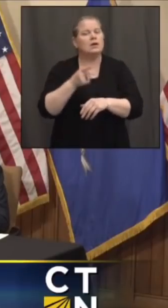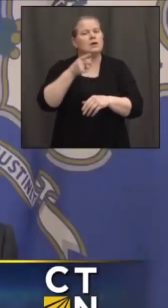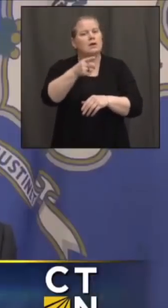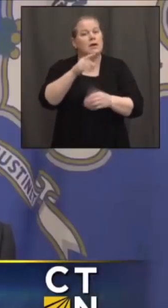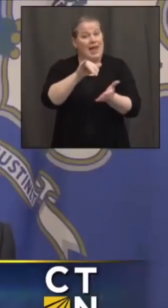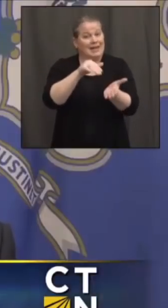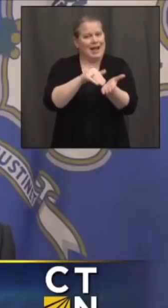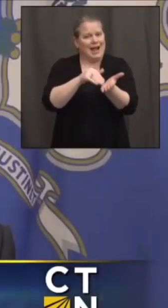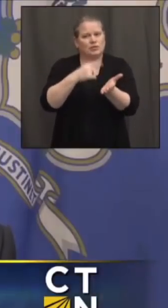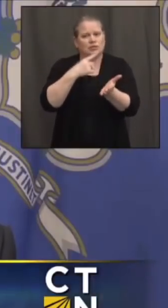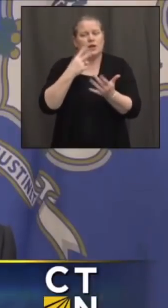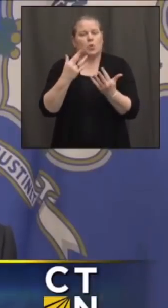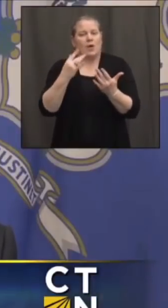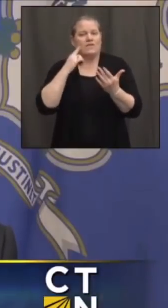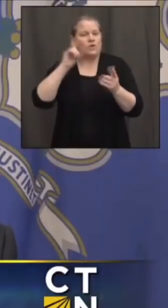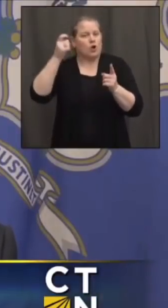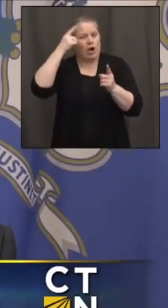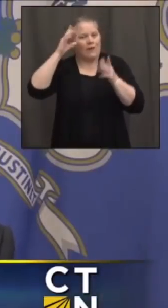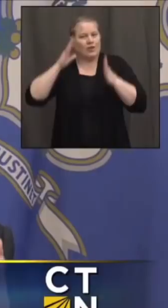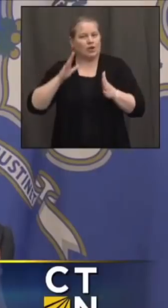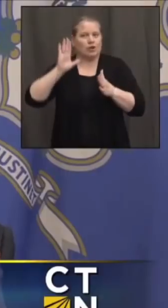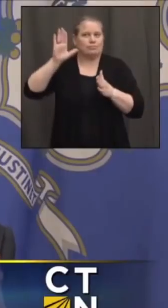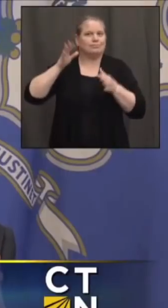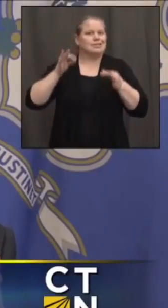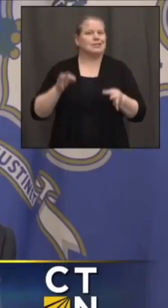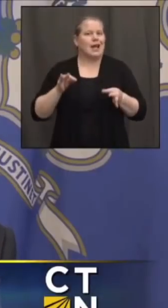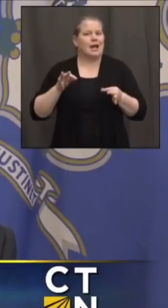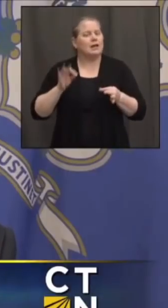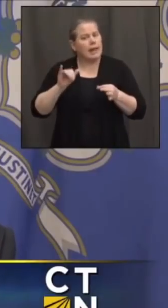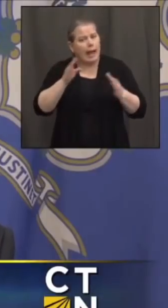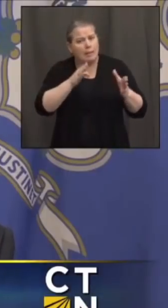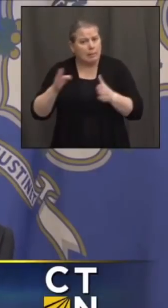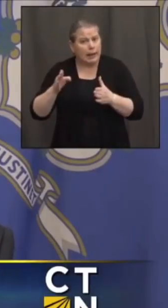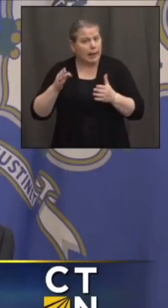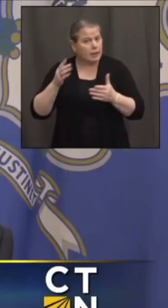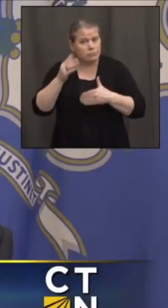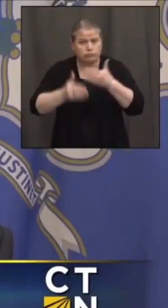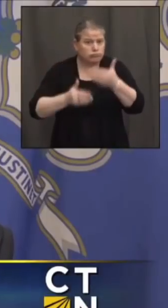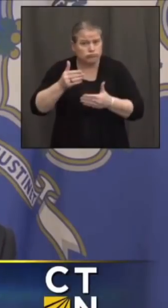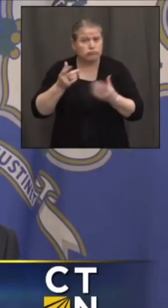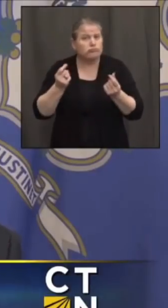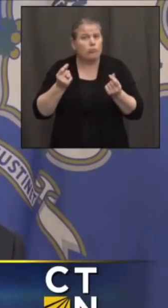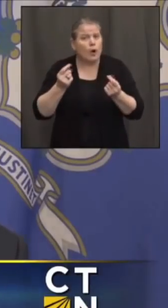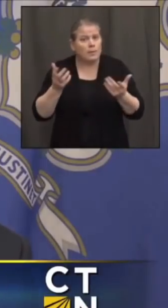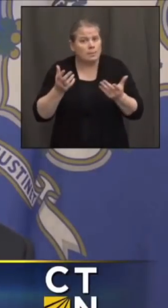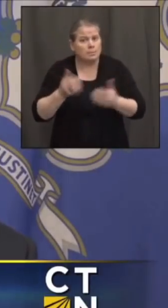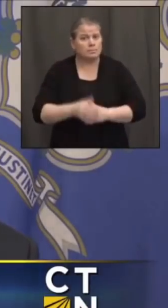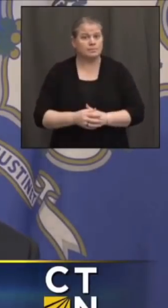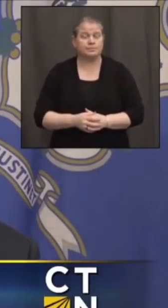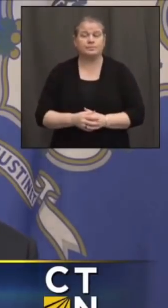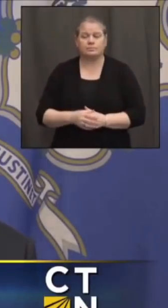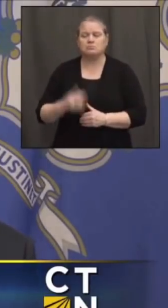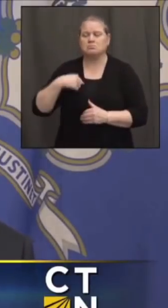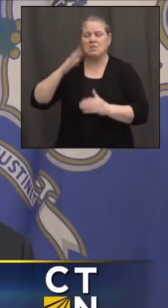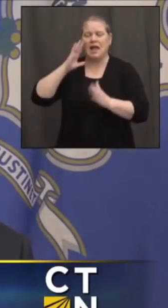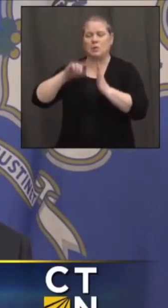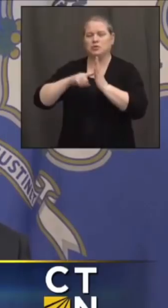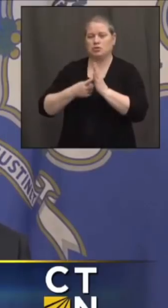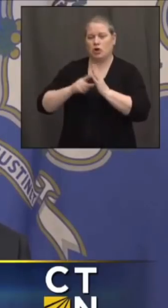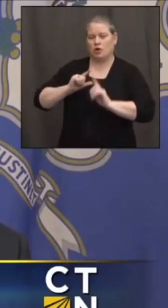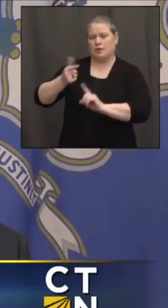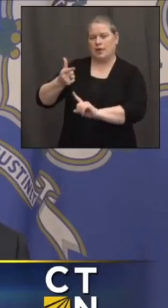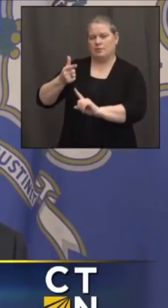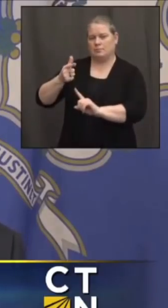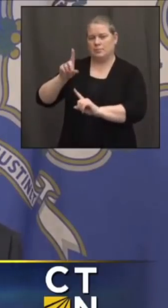Well, I'll start, and then Deirdre can rescue me. But I know we're working with the CDC, trying to see what are those